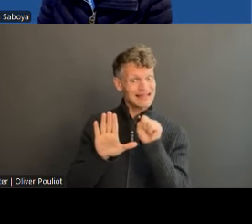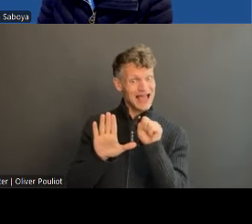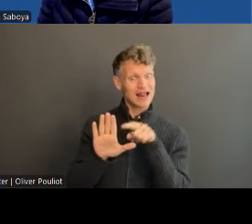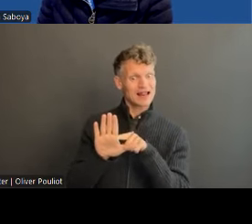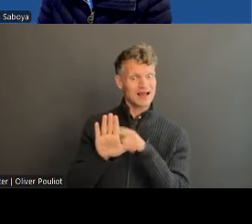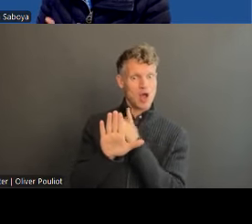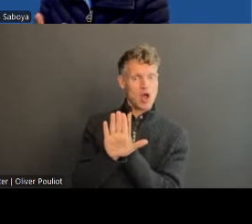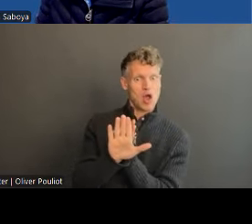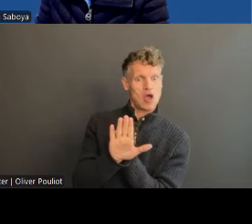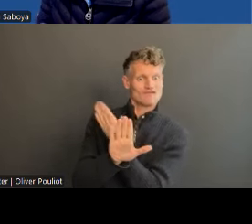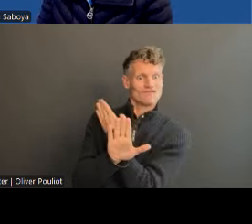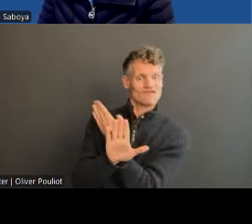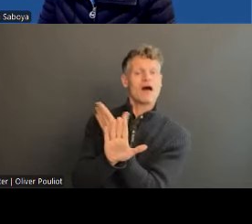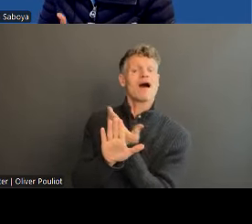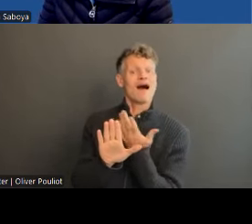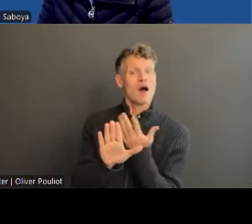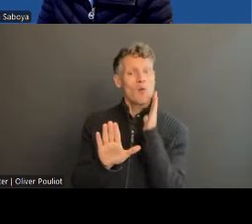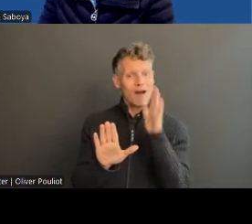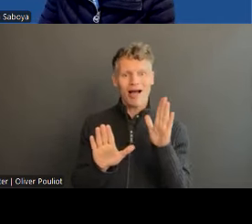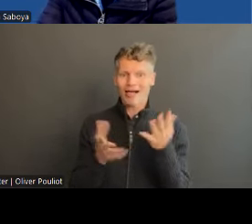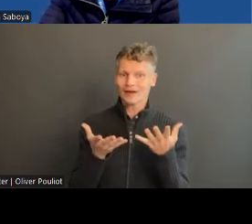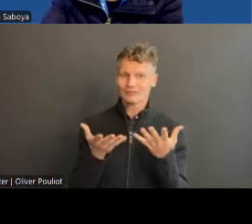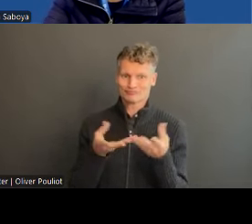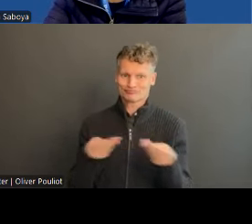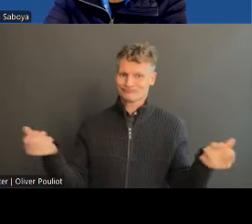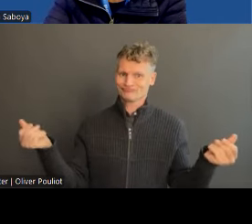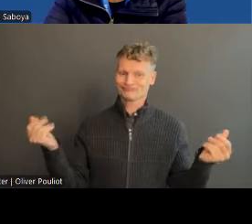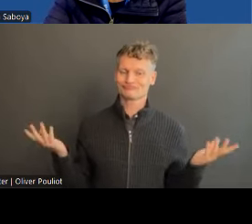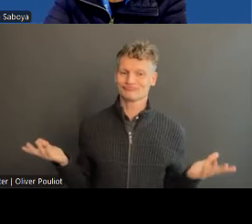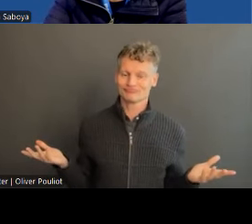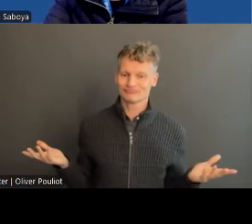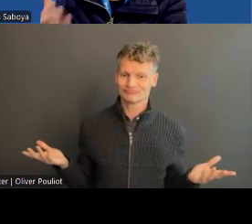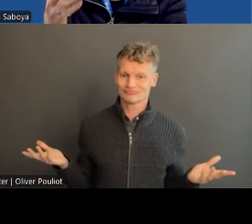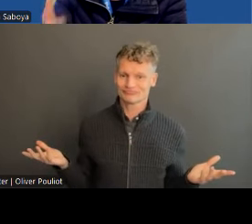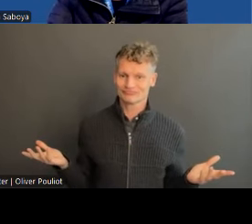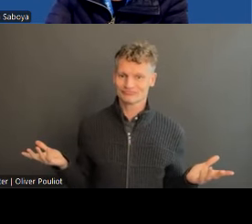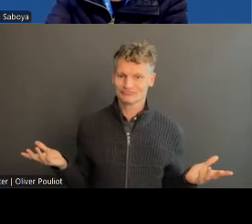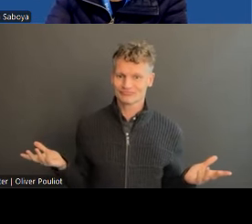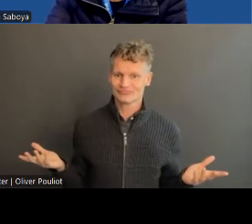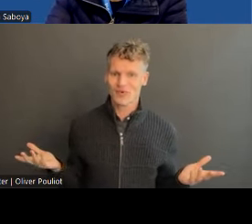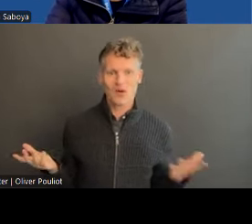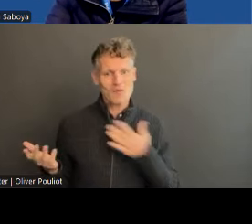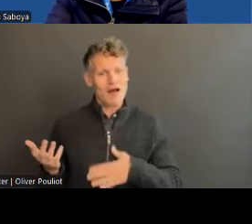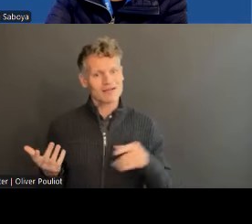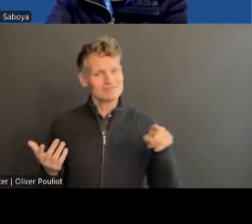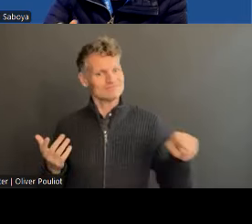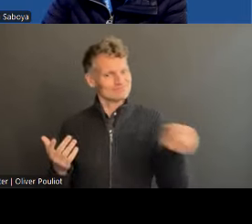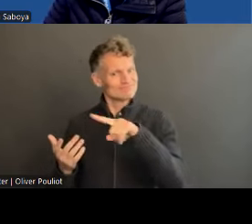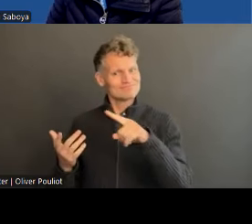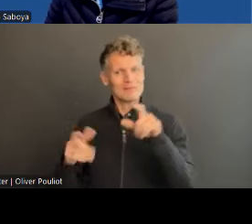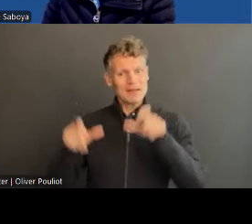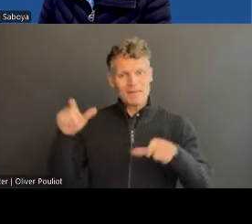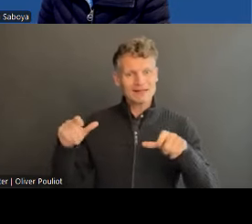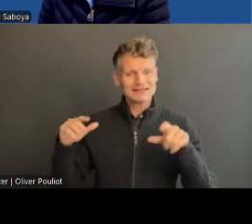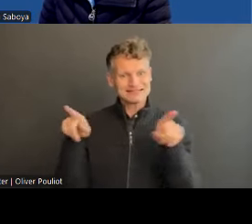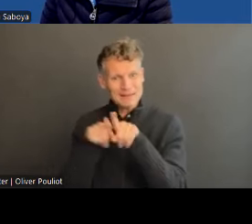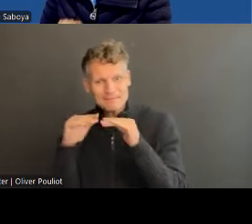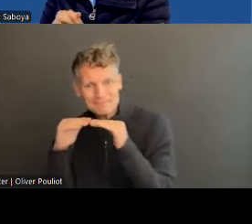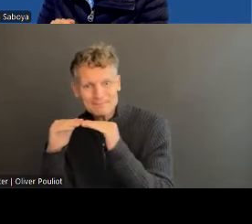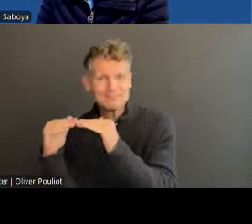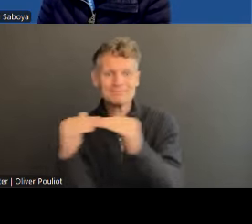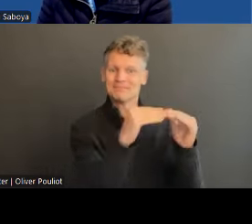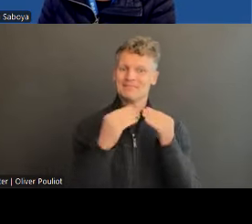equity focus. So Dr. Ekmans mentioned those components in the opening remarks, and that is the key and the core for us if